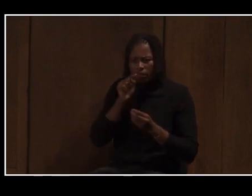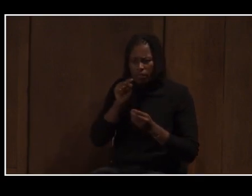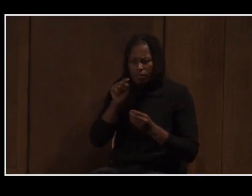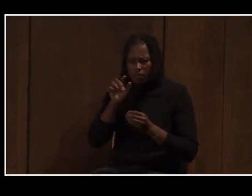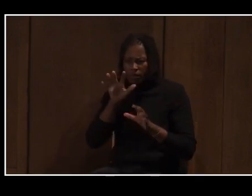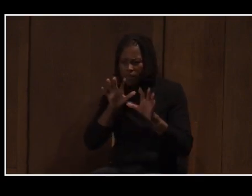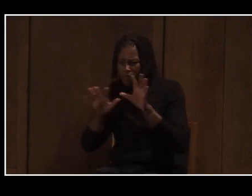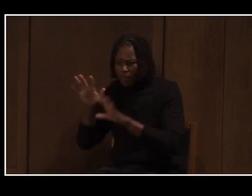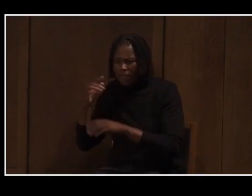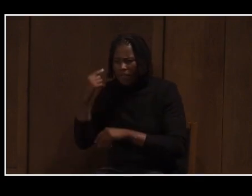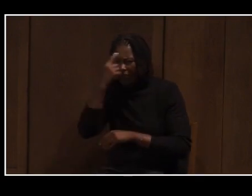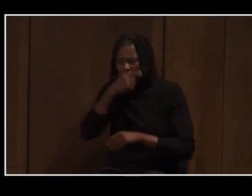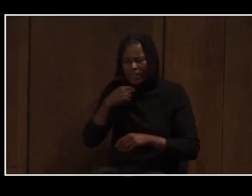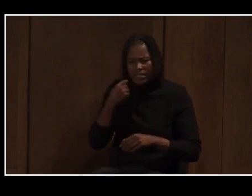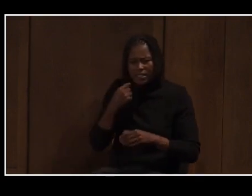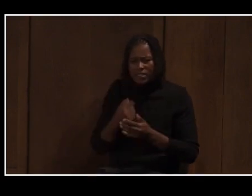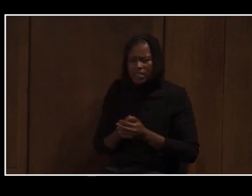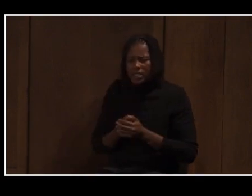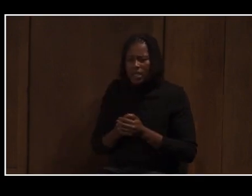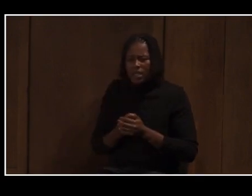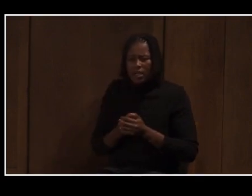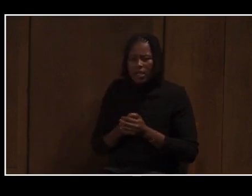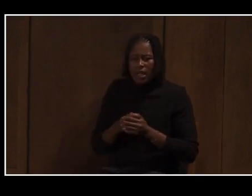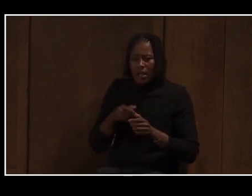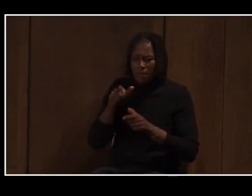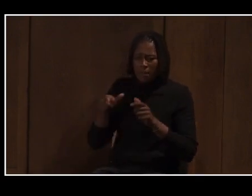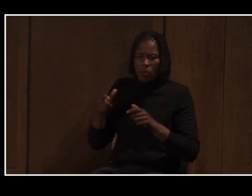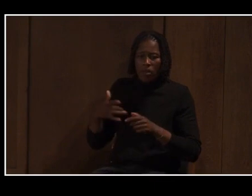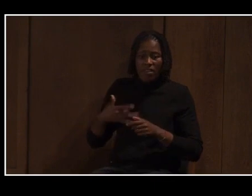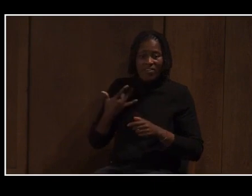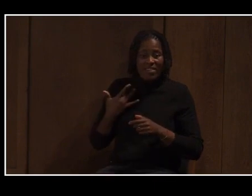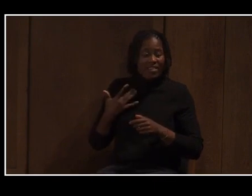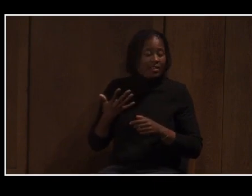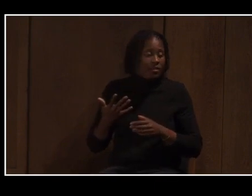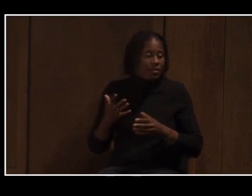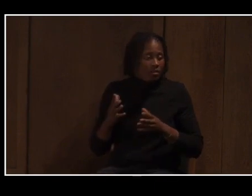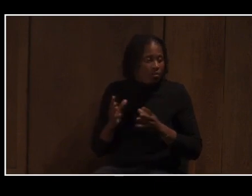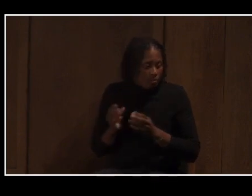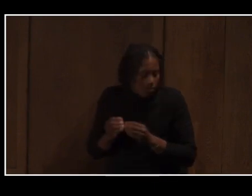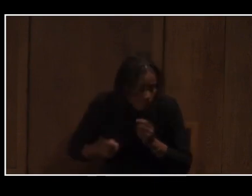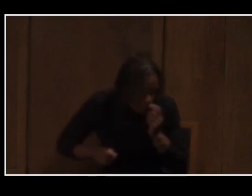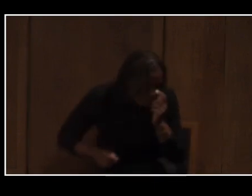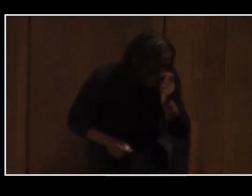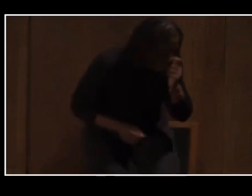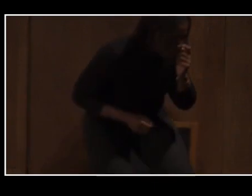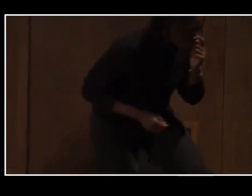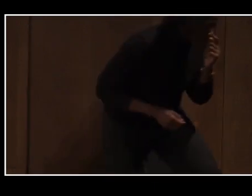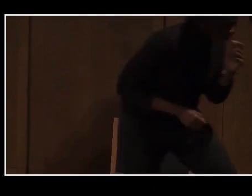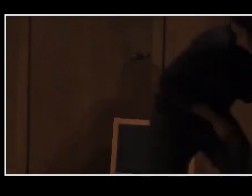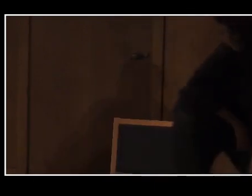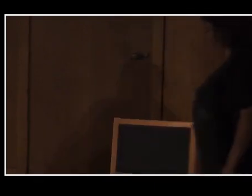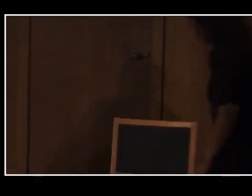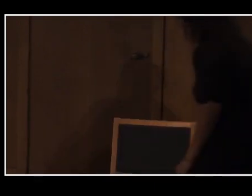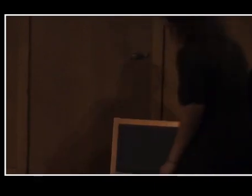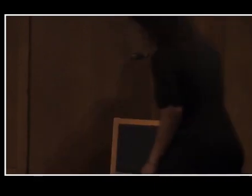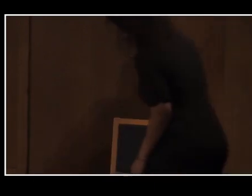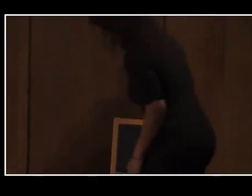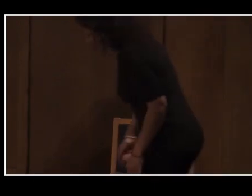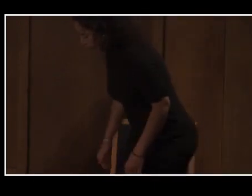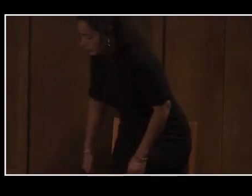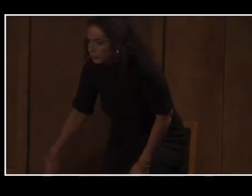their ordinary lives, but who are filled with rage and hope? Imagination as a resistance strategy shows up all